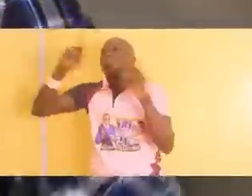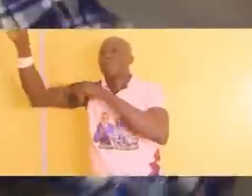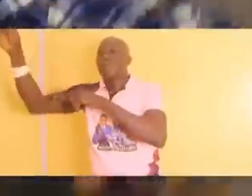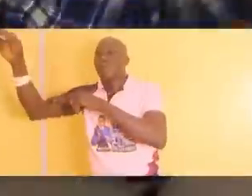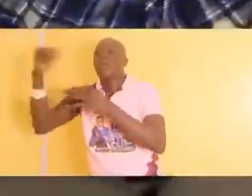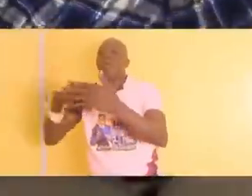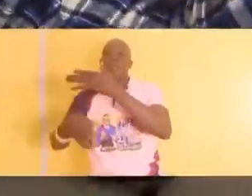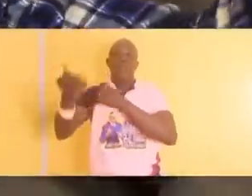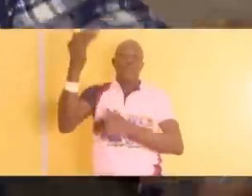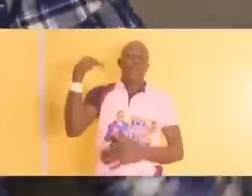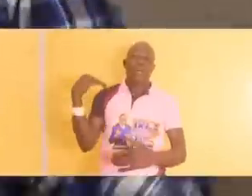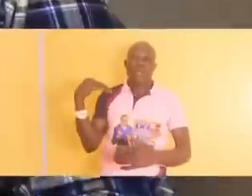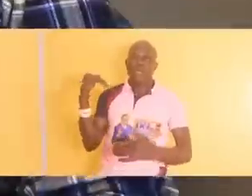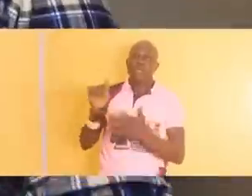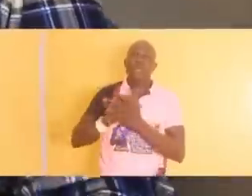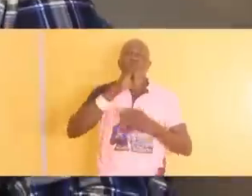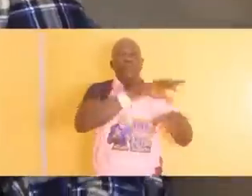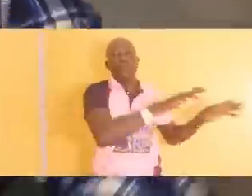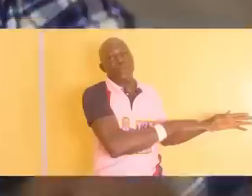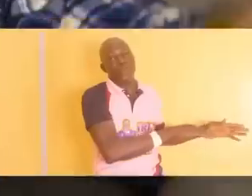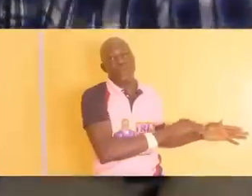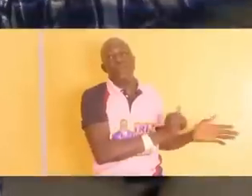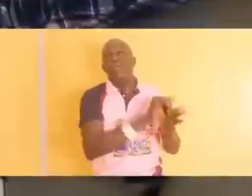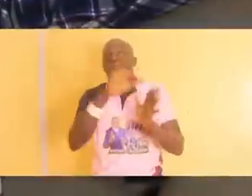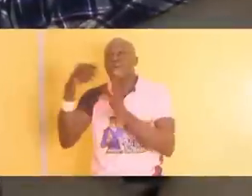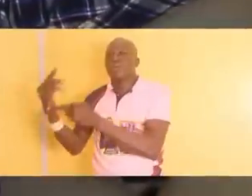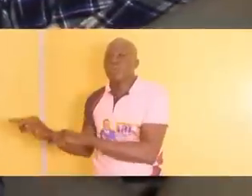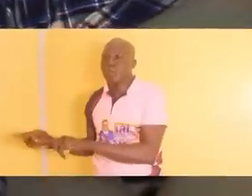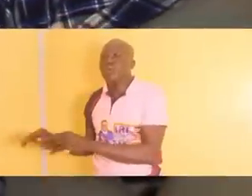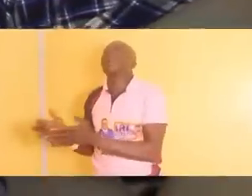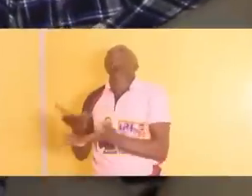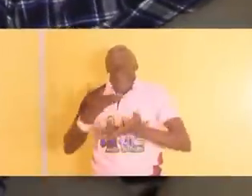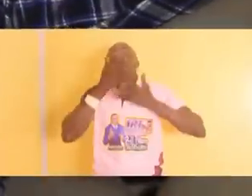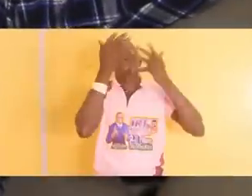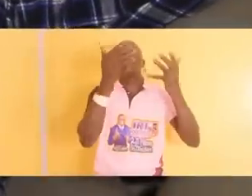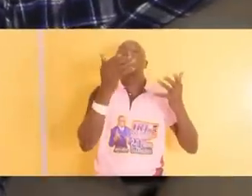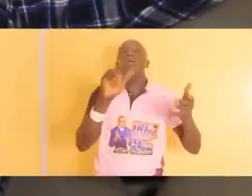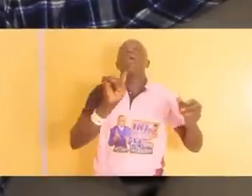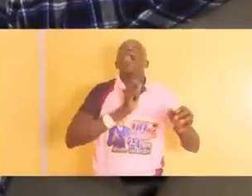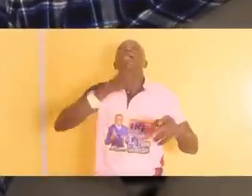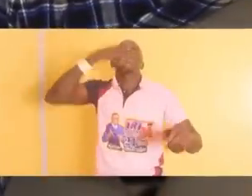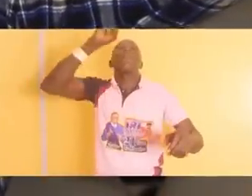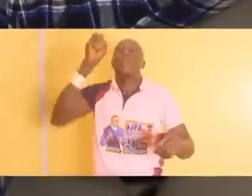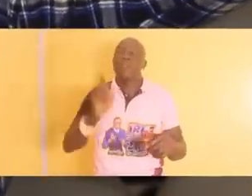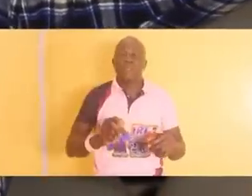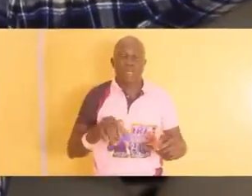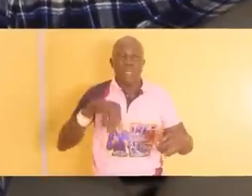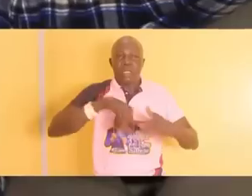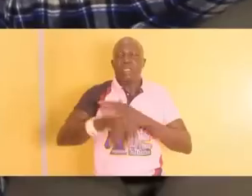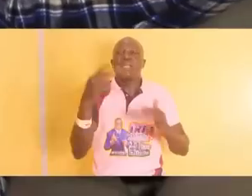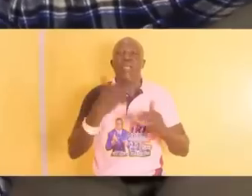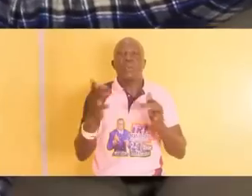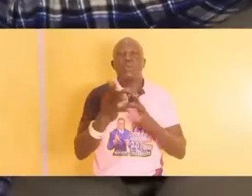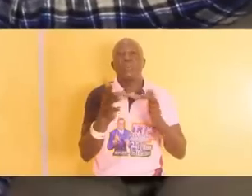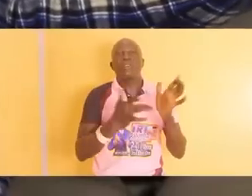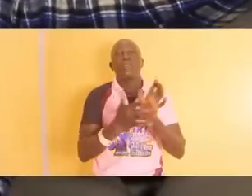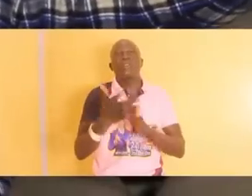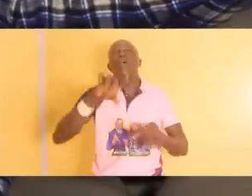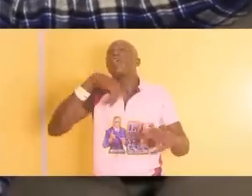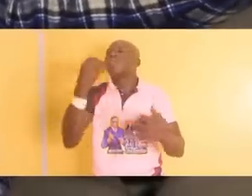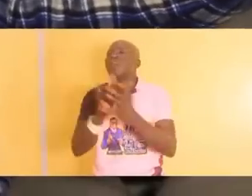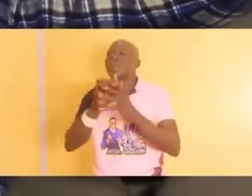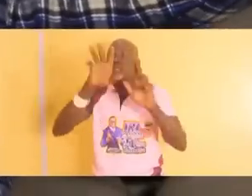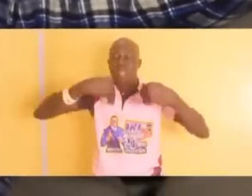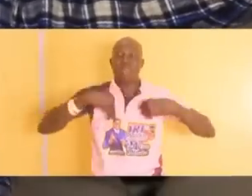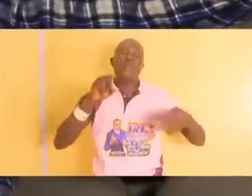wájú ẹ má ń lọ kú ẹ má ń lọ sí ẹ má pariwo mo fàṣẹ ní orúkọ jésù ẹjọ ni